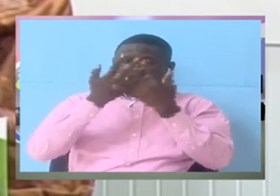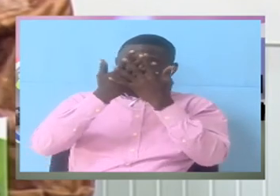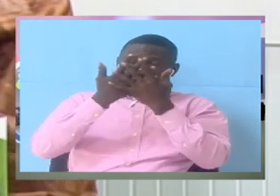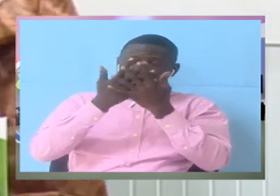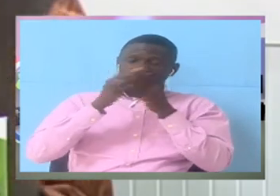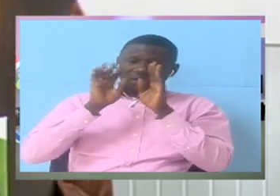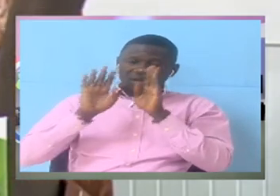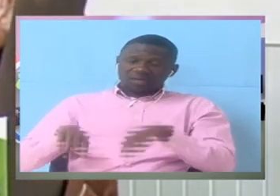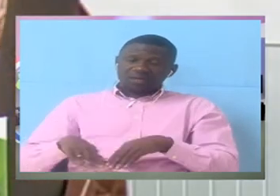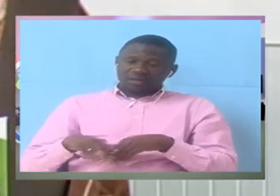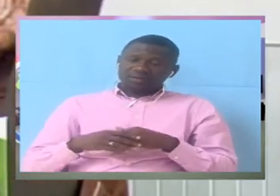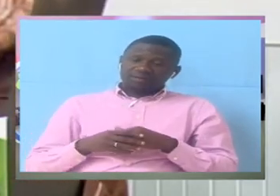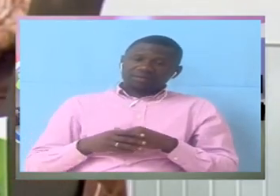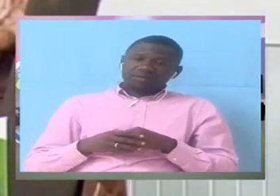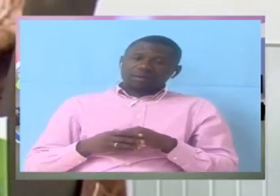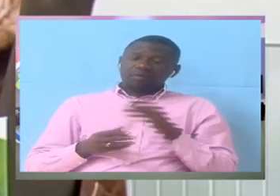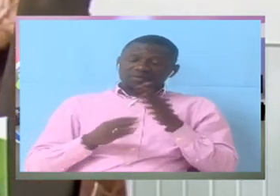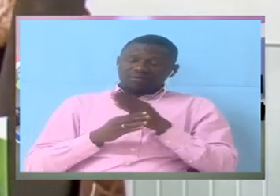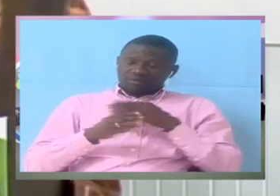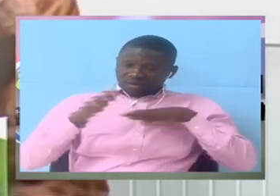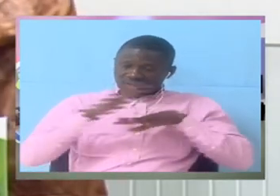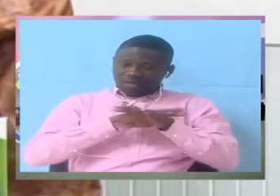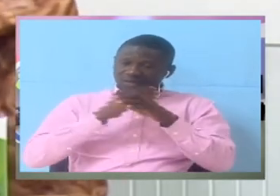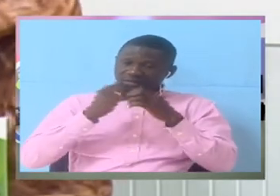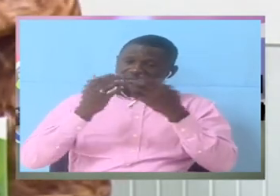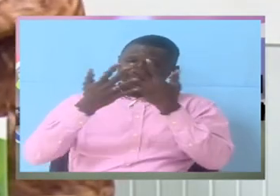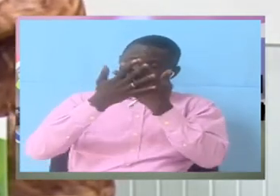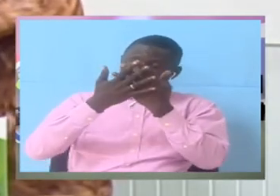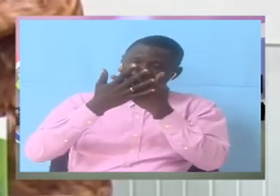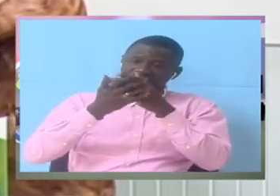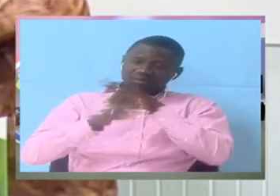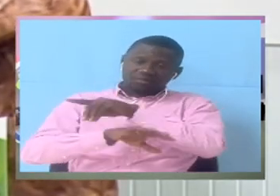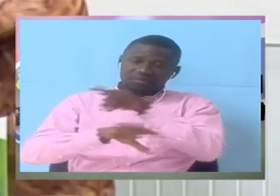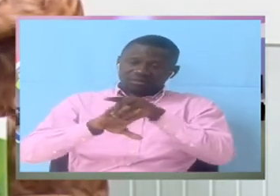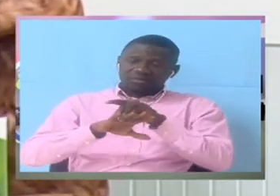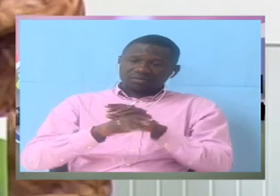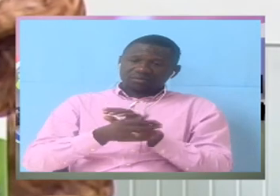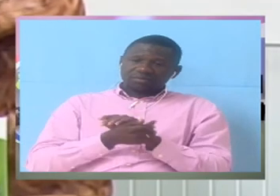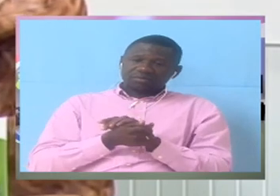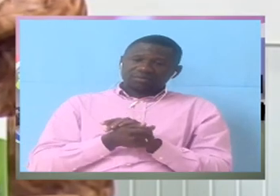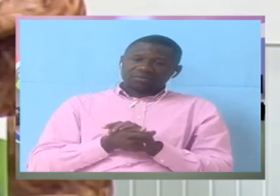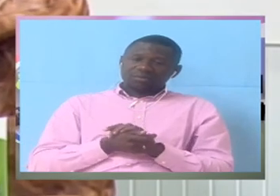you alight, before we get into confinement,